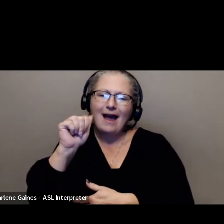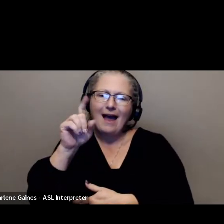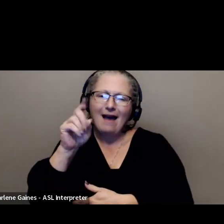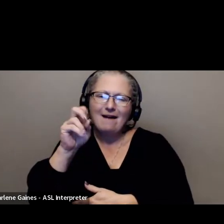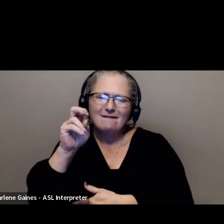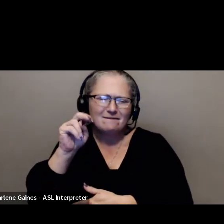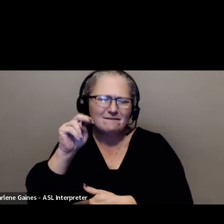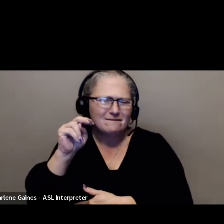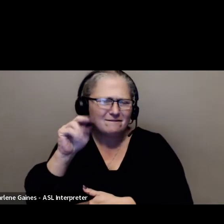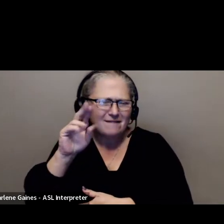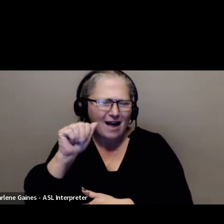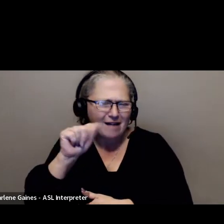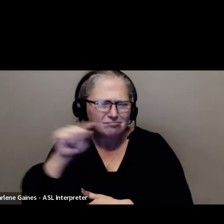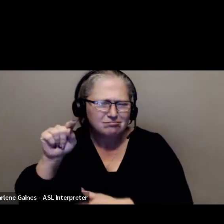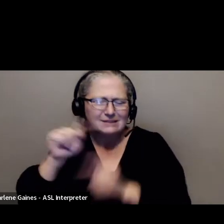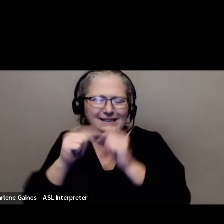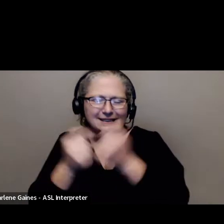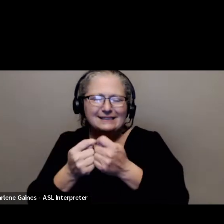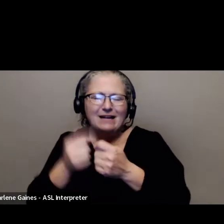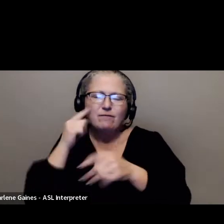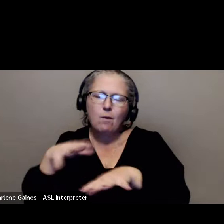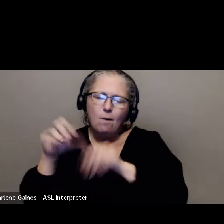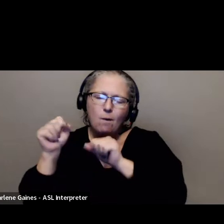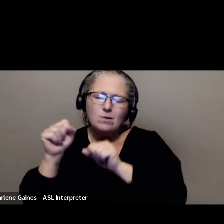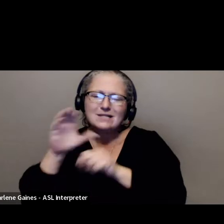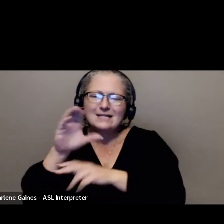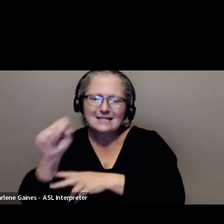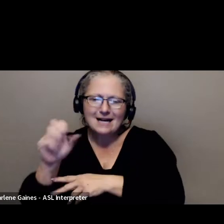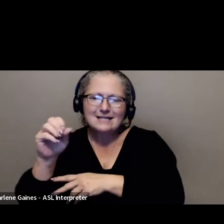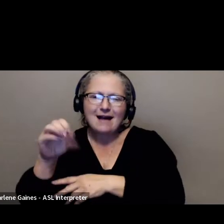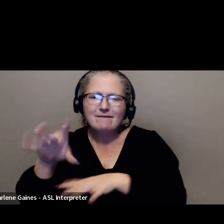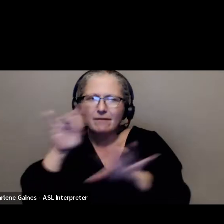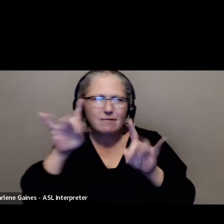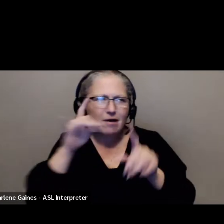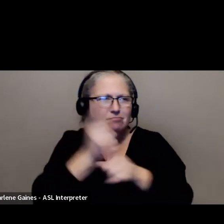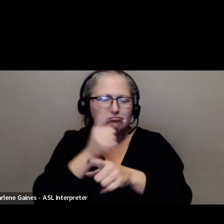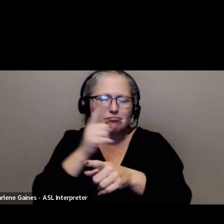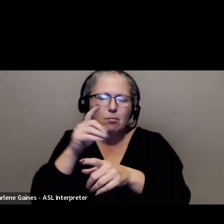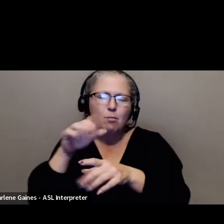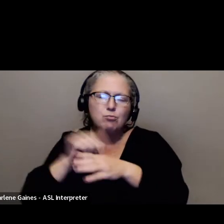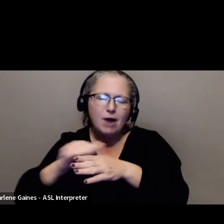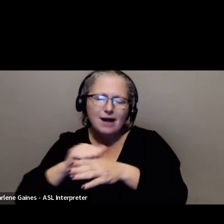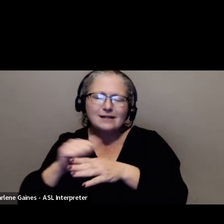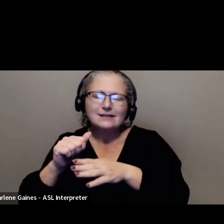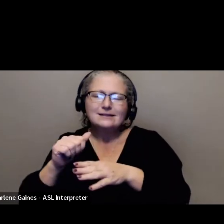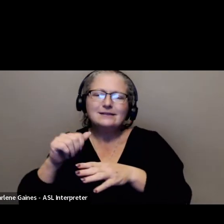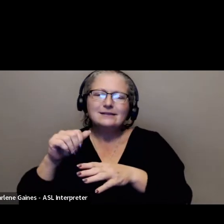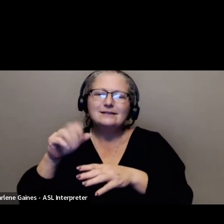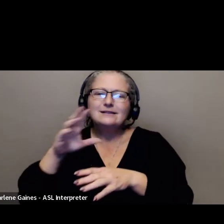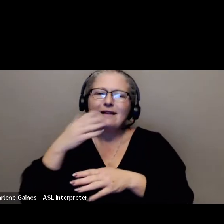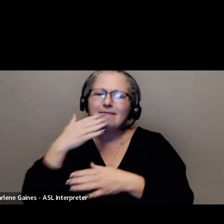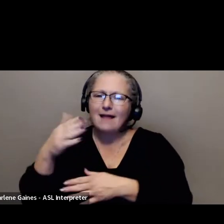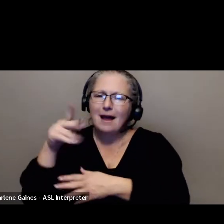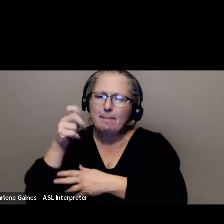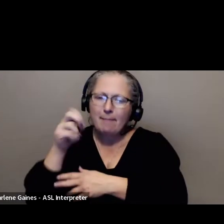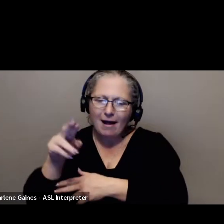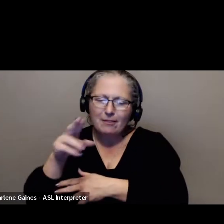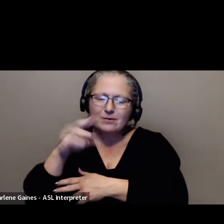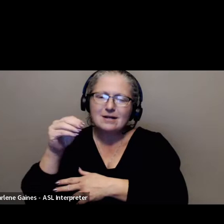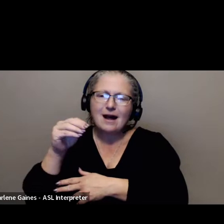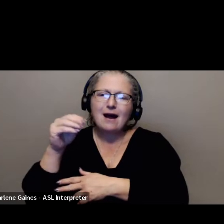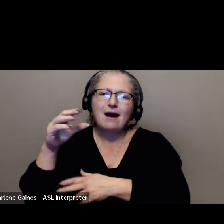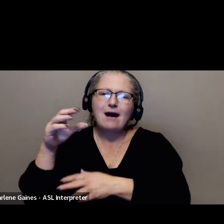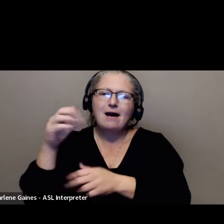arrange hosting for us for CCS and consistent practice locations. So congrats again, Panthers, and thanks to my assistant coaches, Christy and